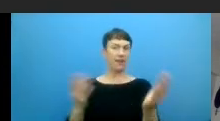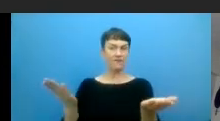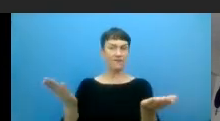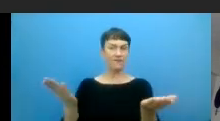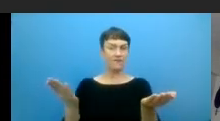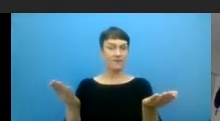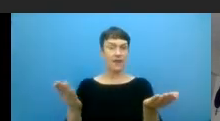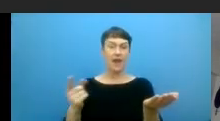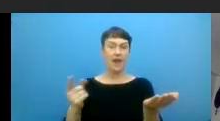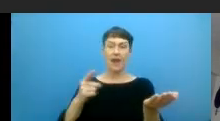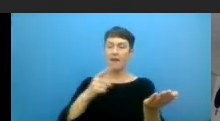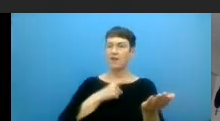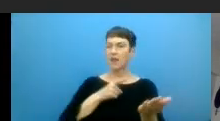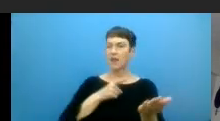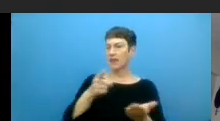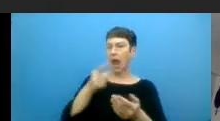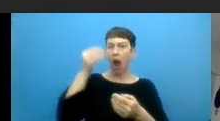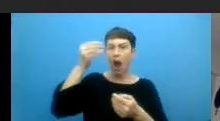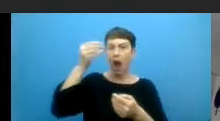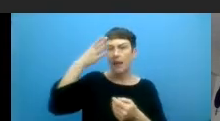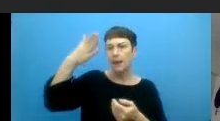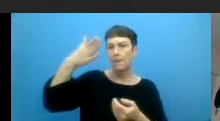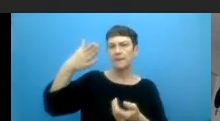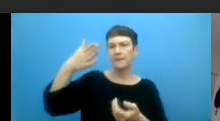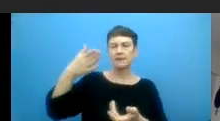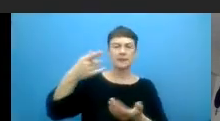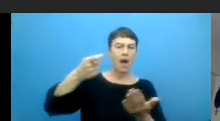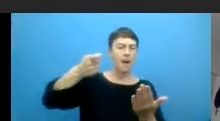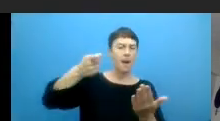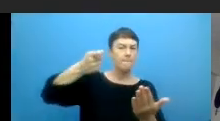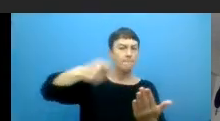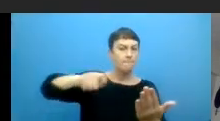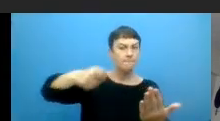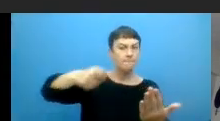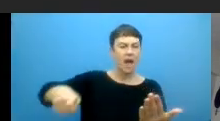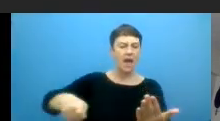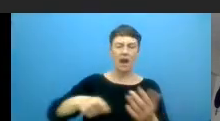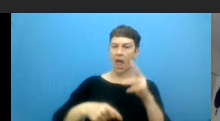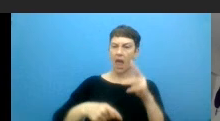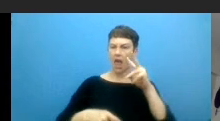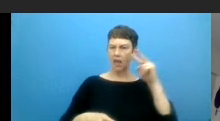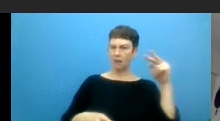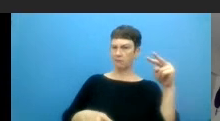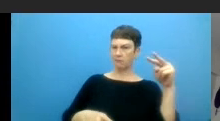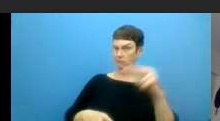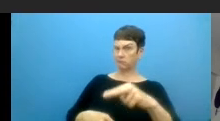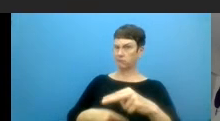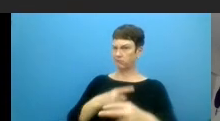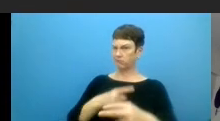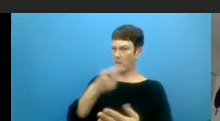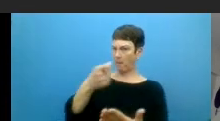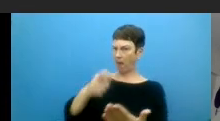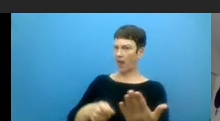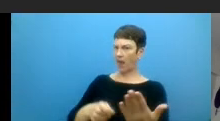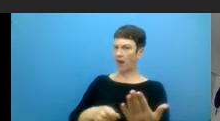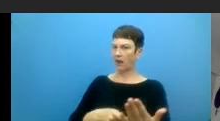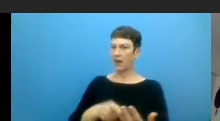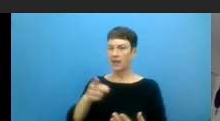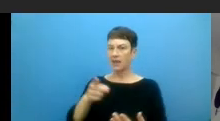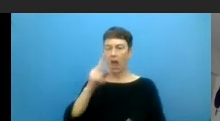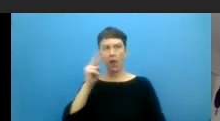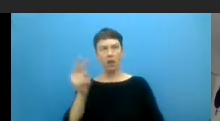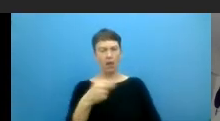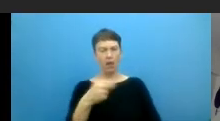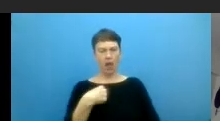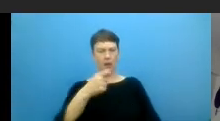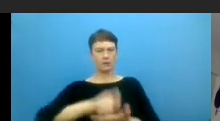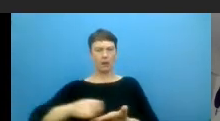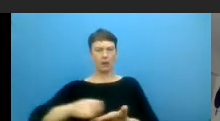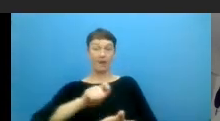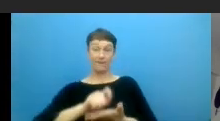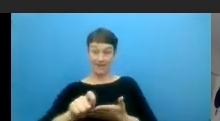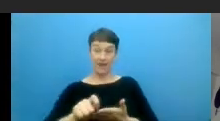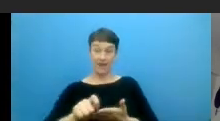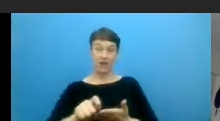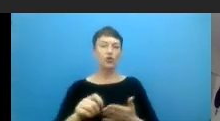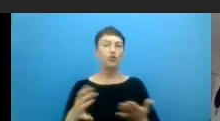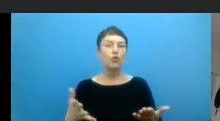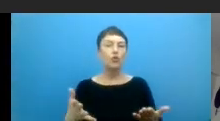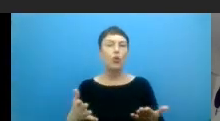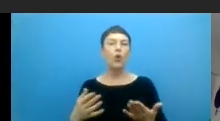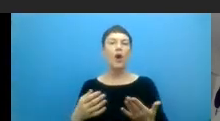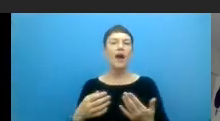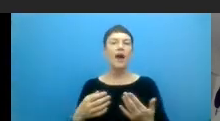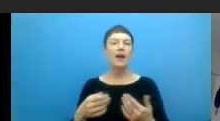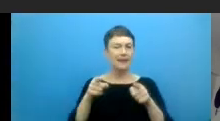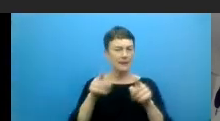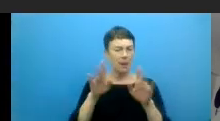academic marking and the academic review perspective of an assessment, which I find, and Prof Mbulungeni probably as well, is this is